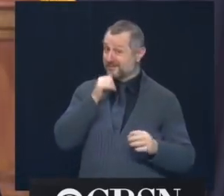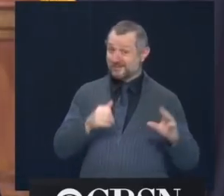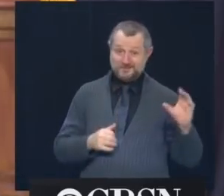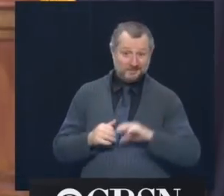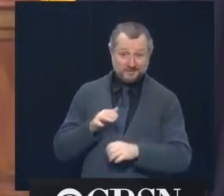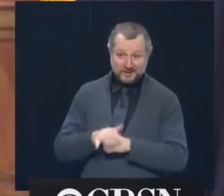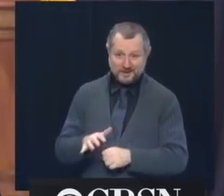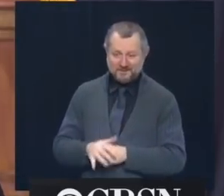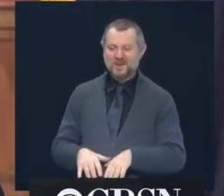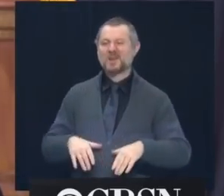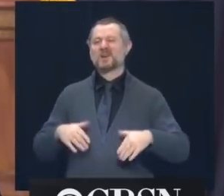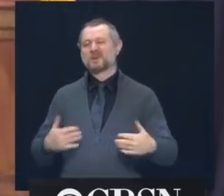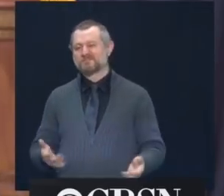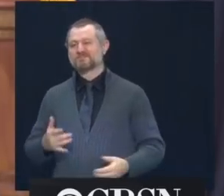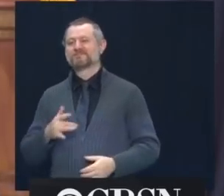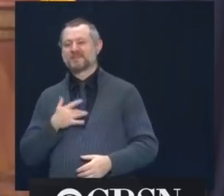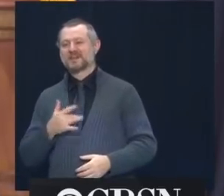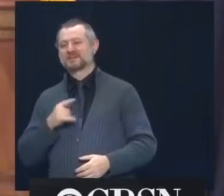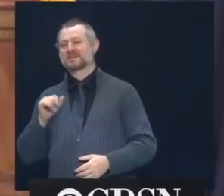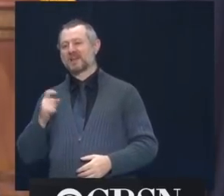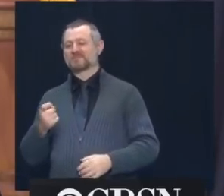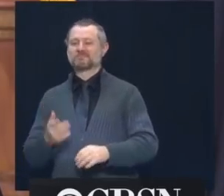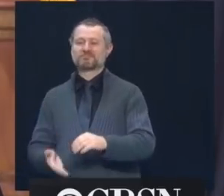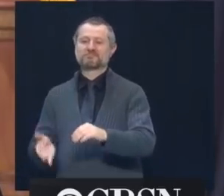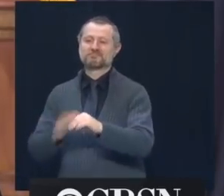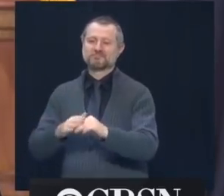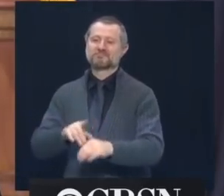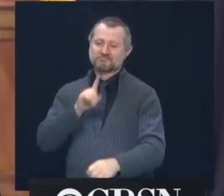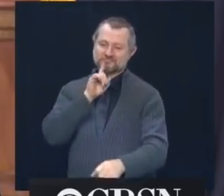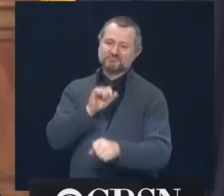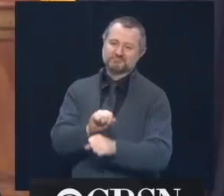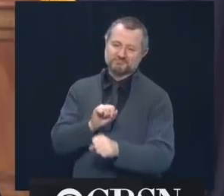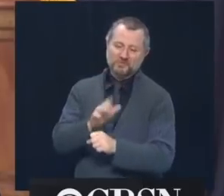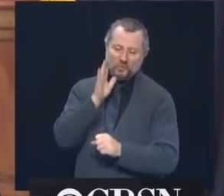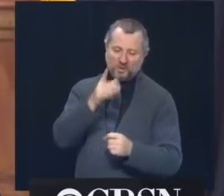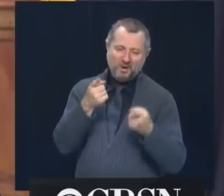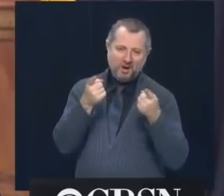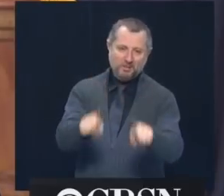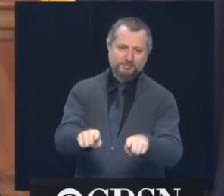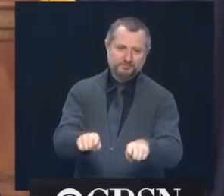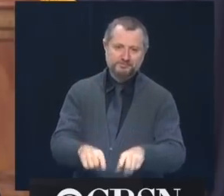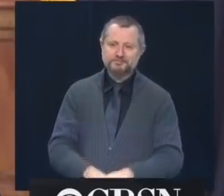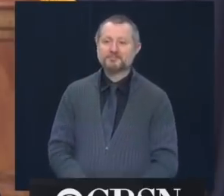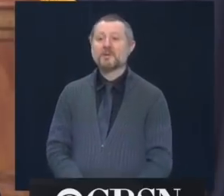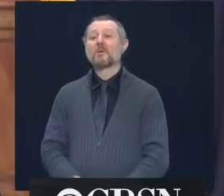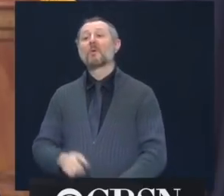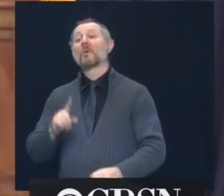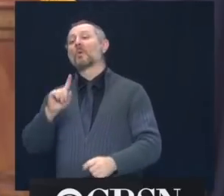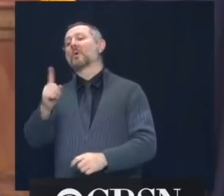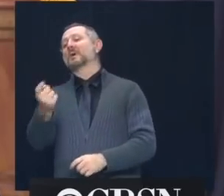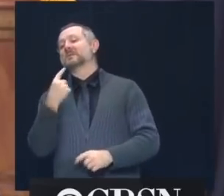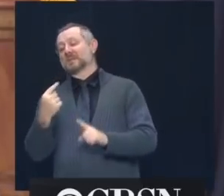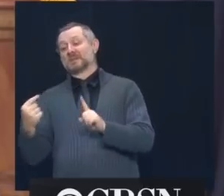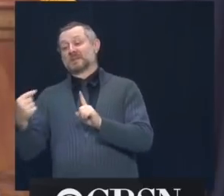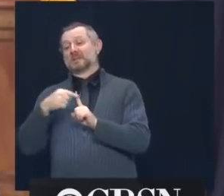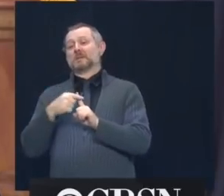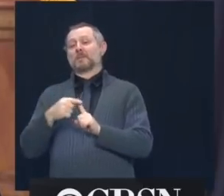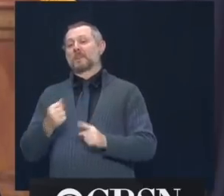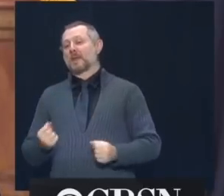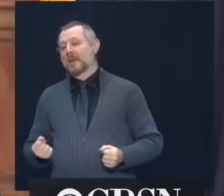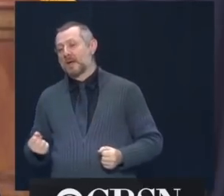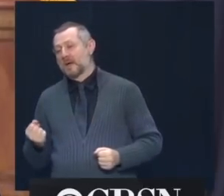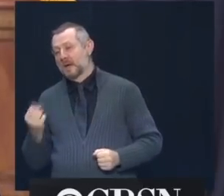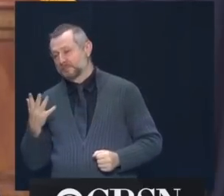tax increases are going to happen. The question, though, on tax increase is how